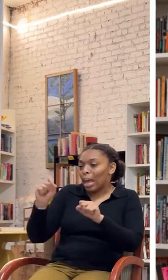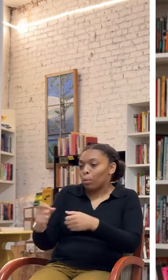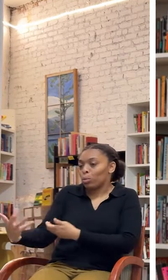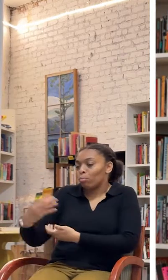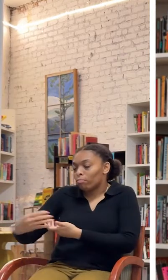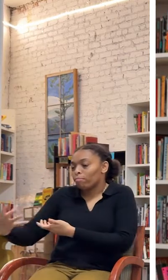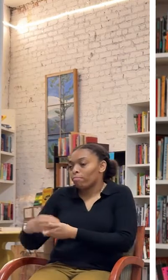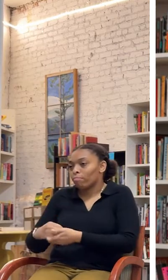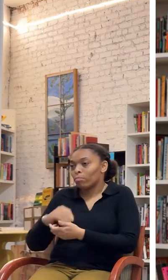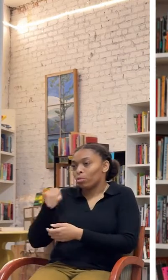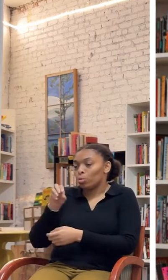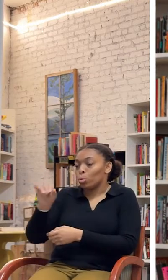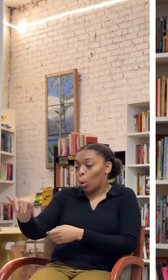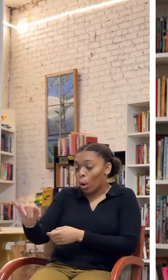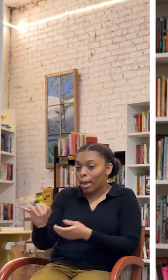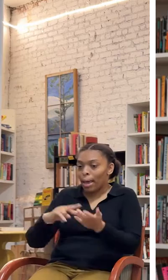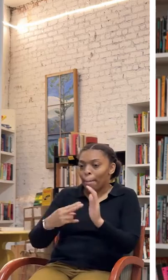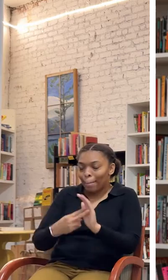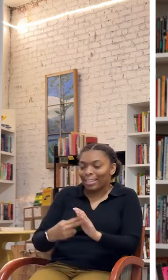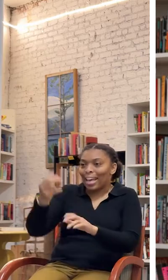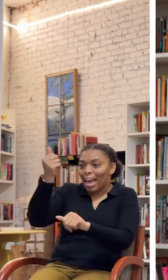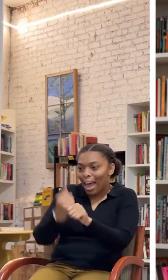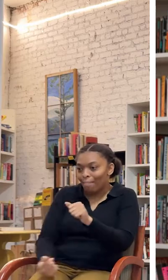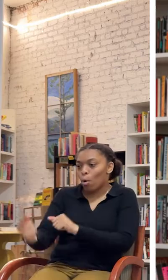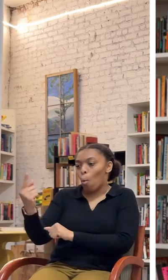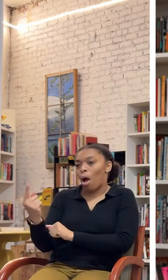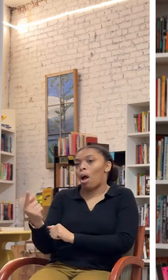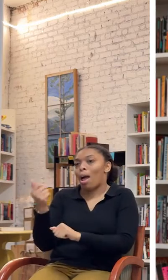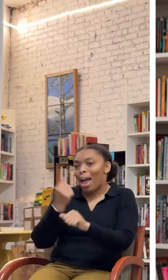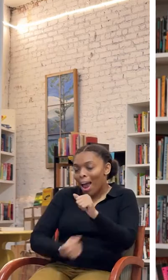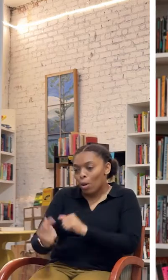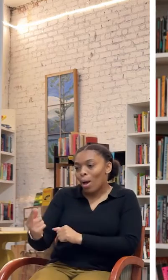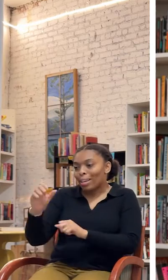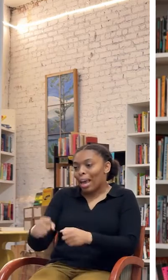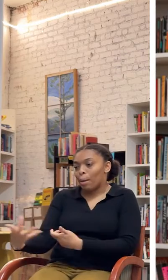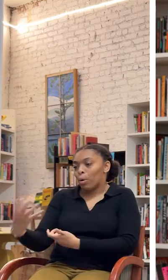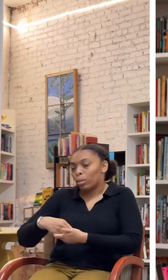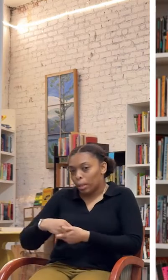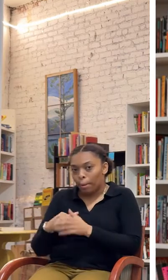participate. What he's saying is everybody gets to participate.